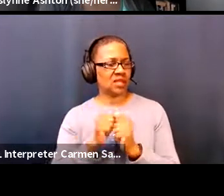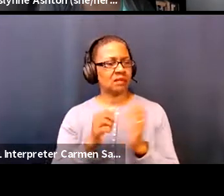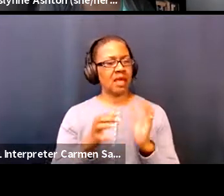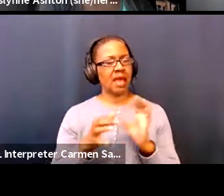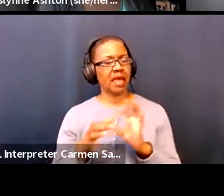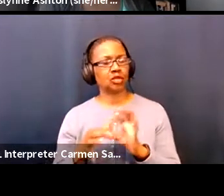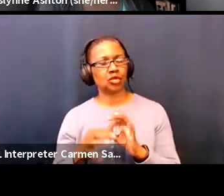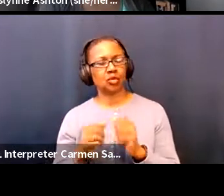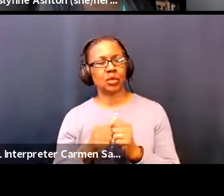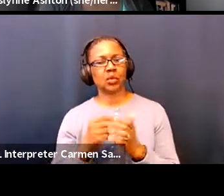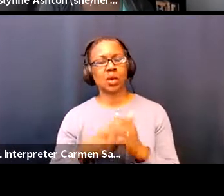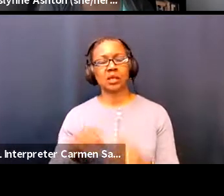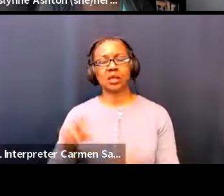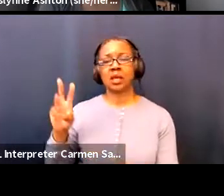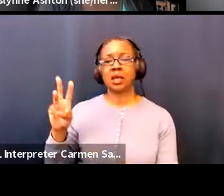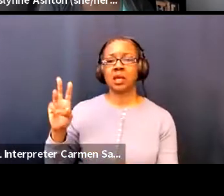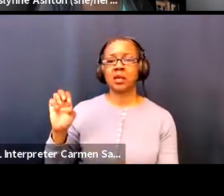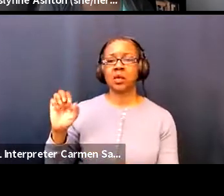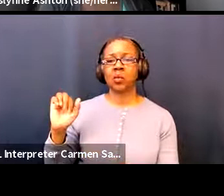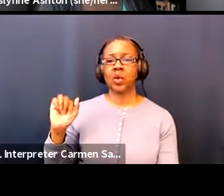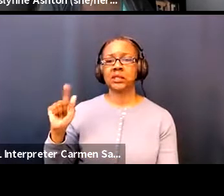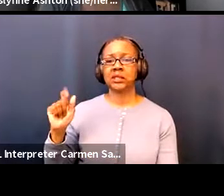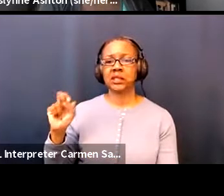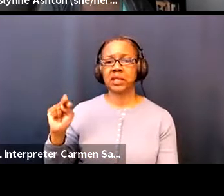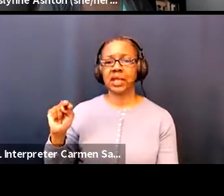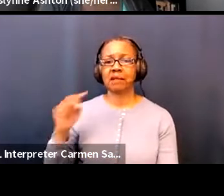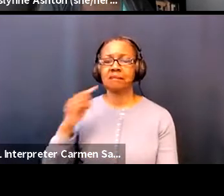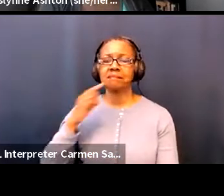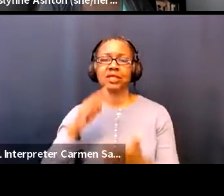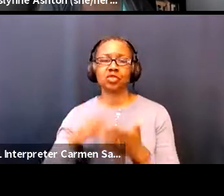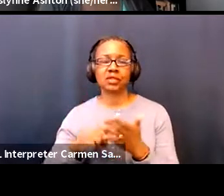do with what Weslynne was referring to, which is